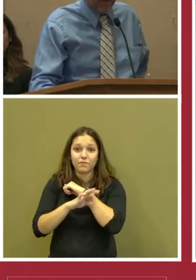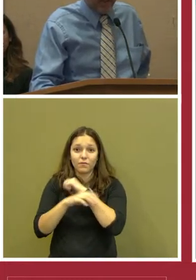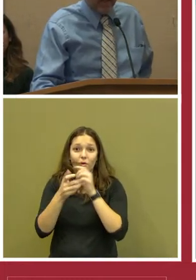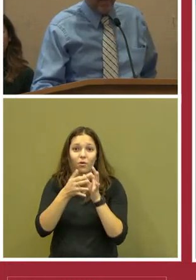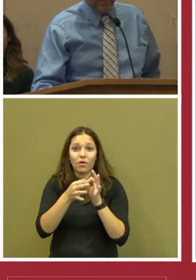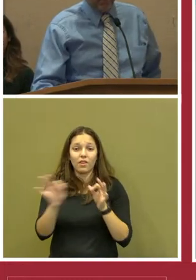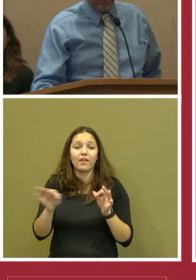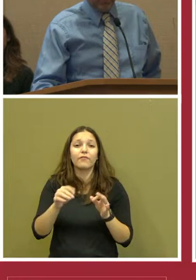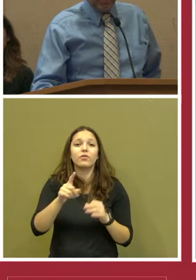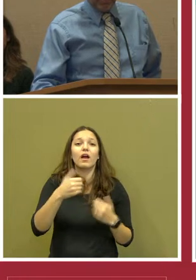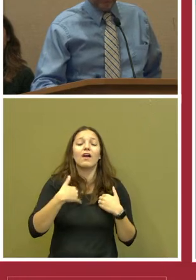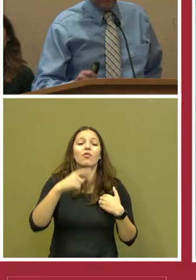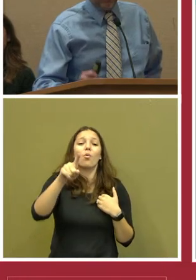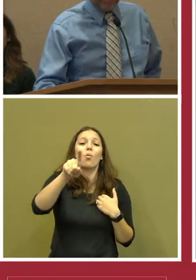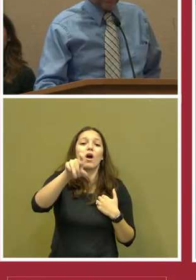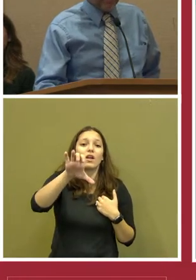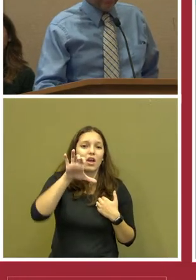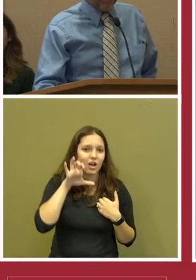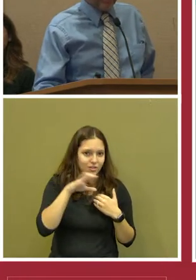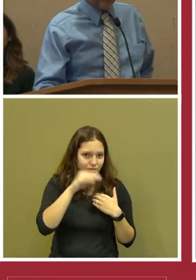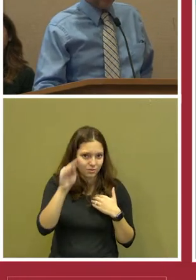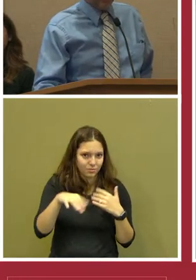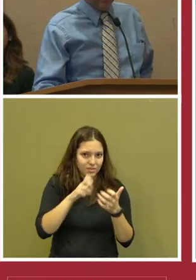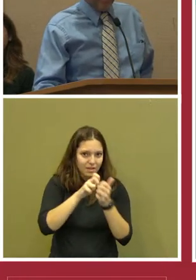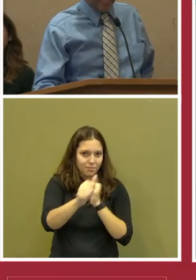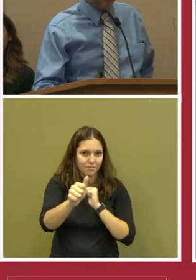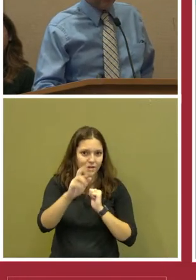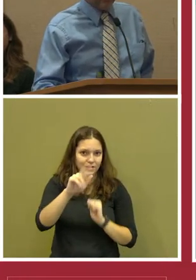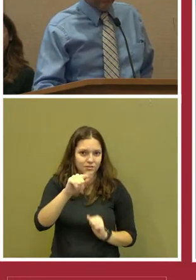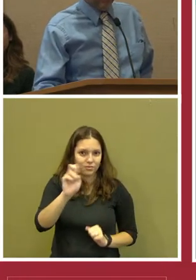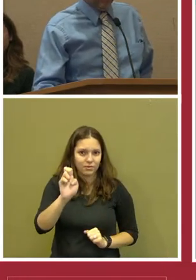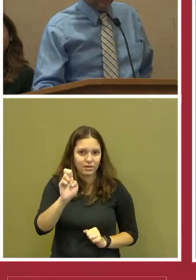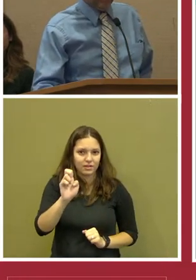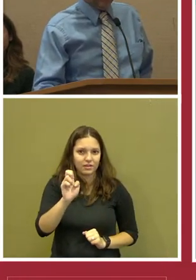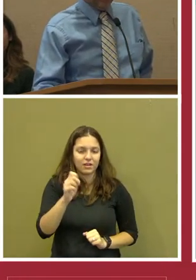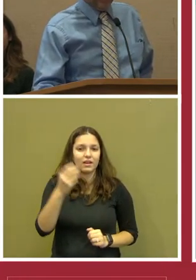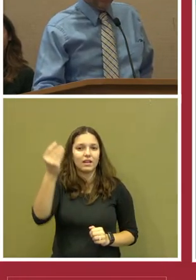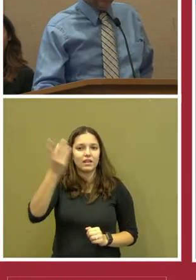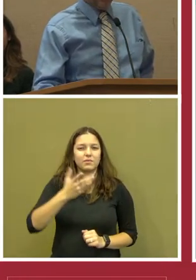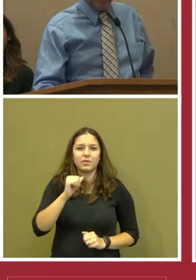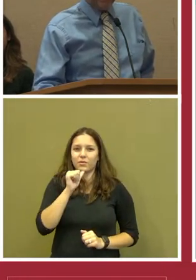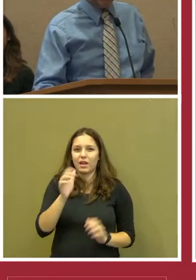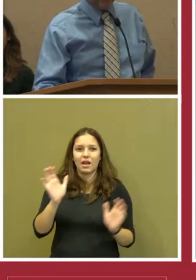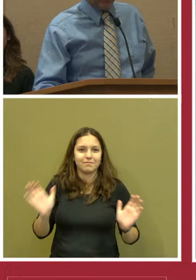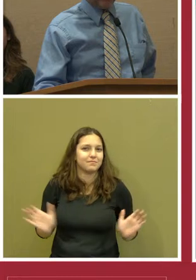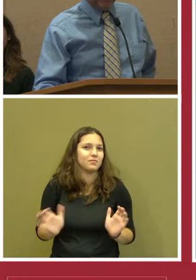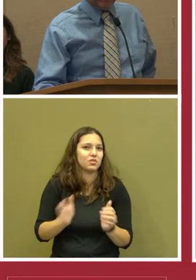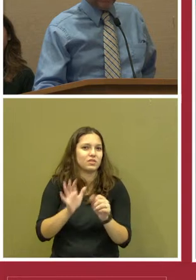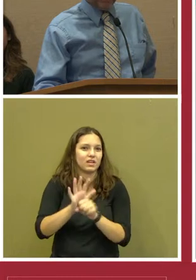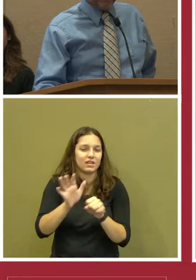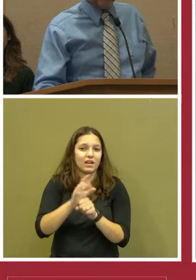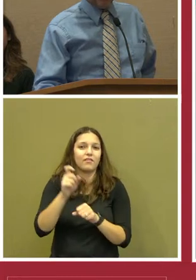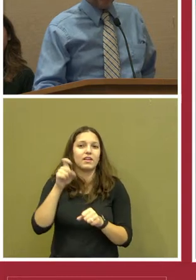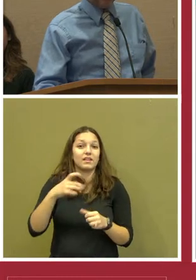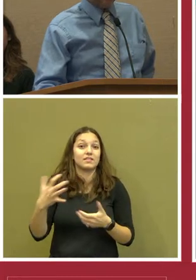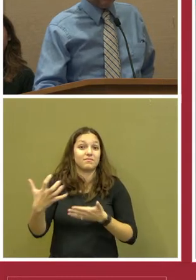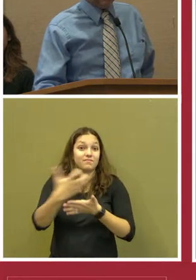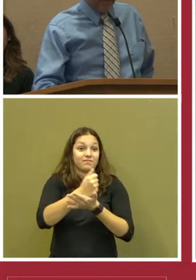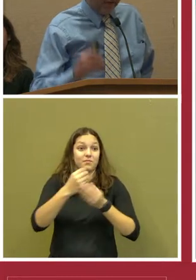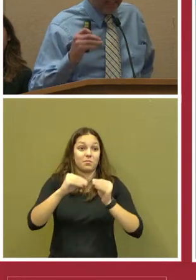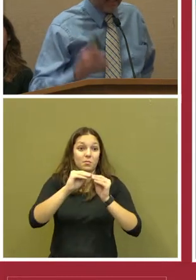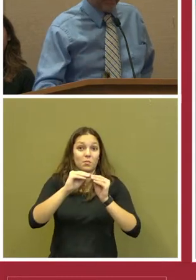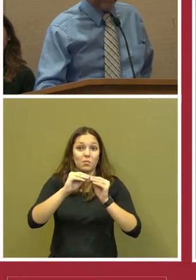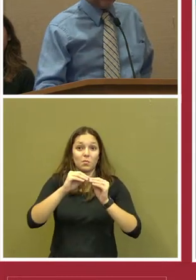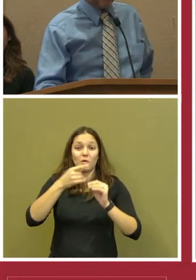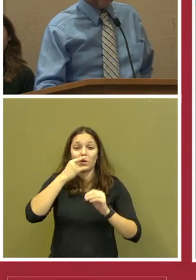100% pass rate, which is great, but it tells me we're not pushing hard enough. It tells me that we need to get more kids to step up to the plate.